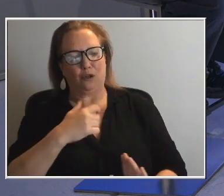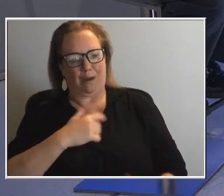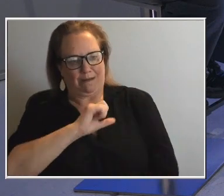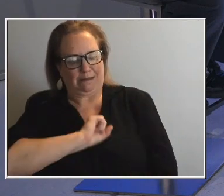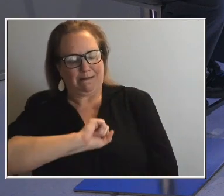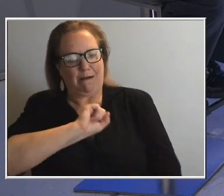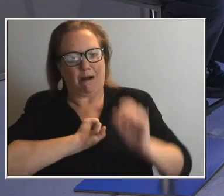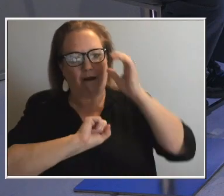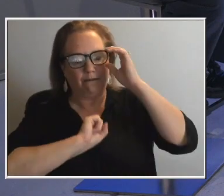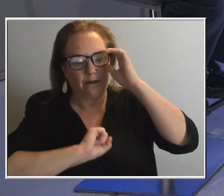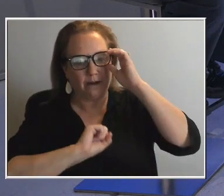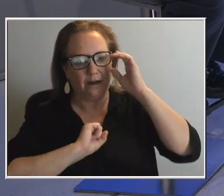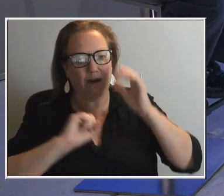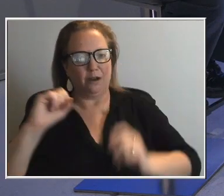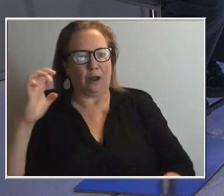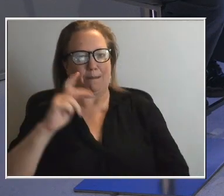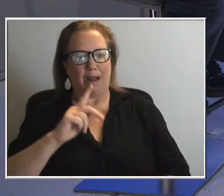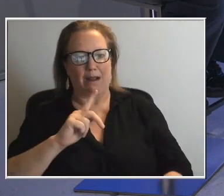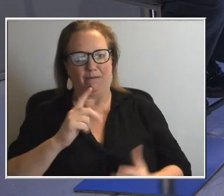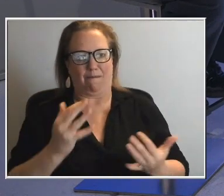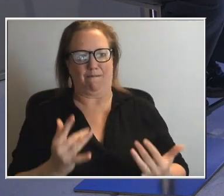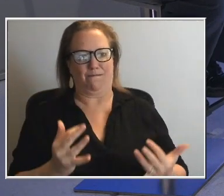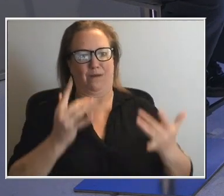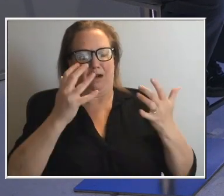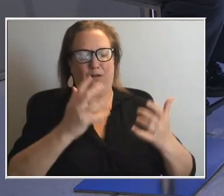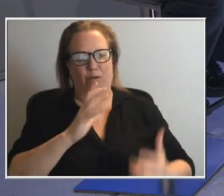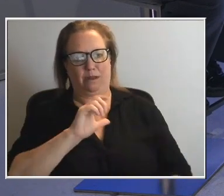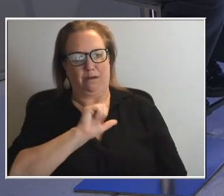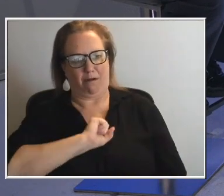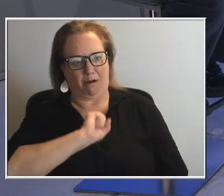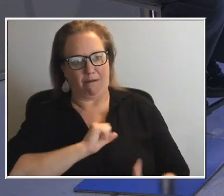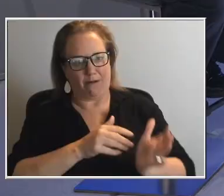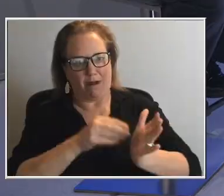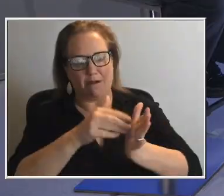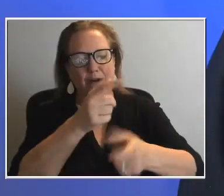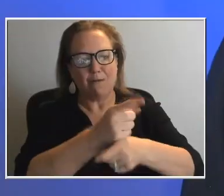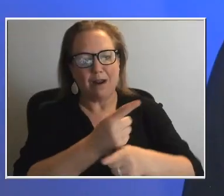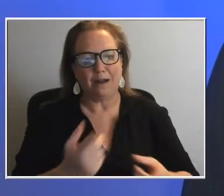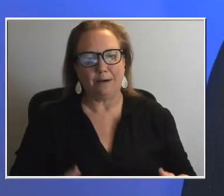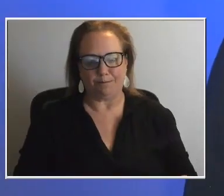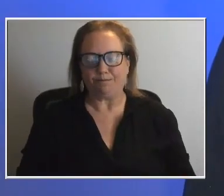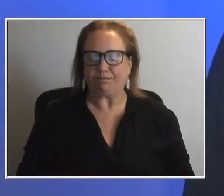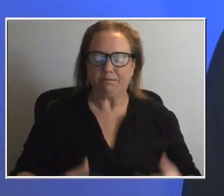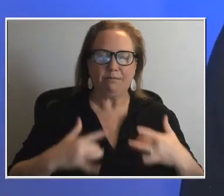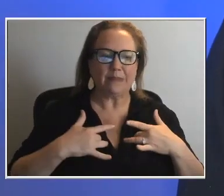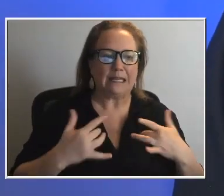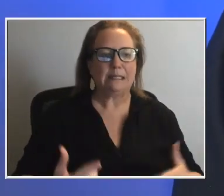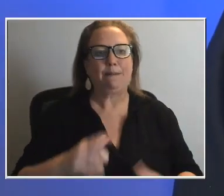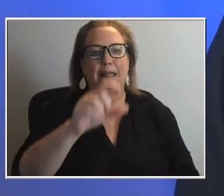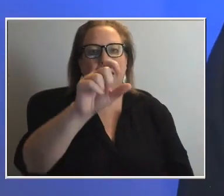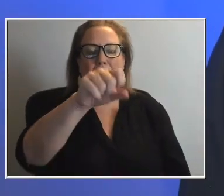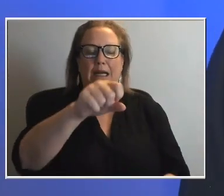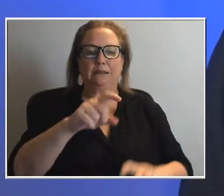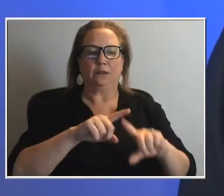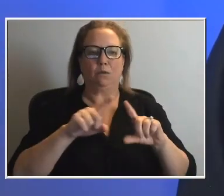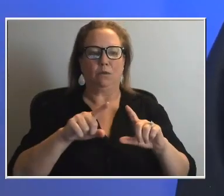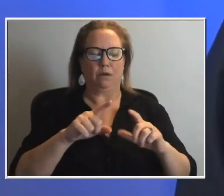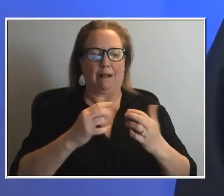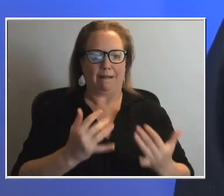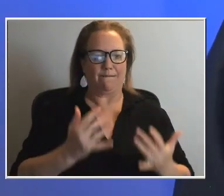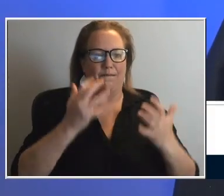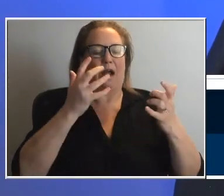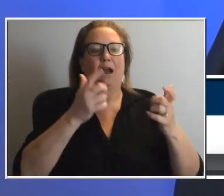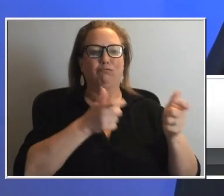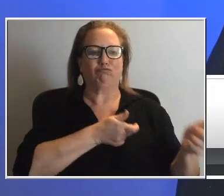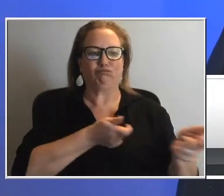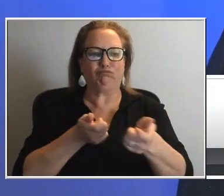imagine you come back from fires with coughs often, right? Typically, I mean, we'll fight a fire, and you